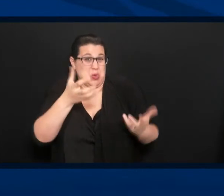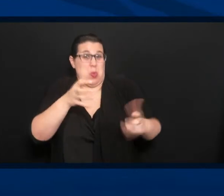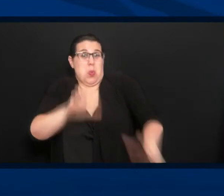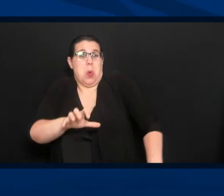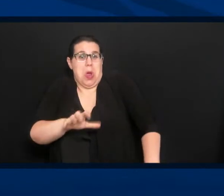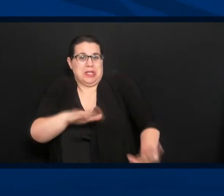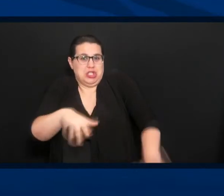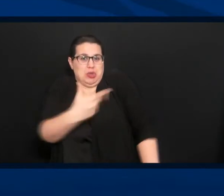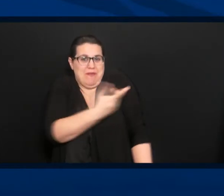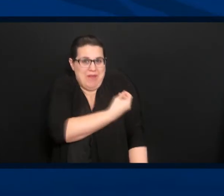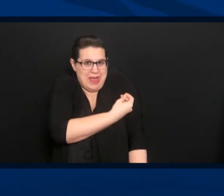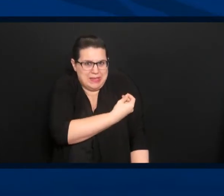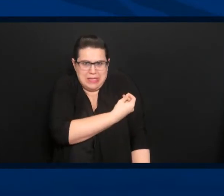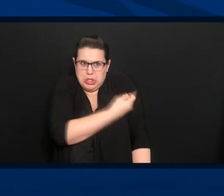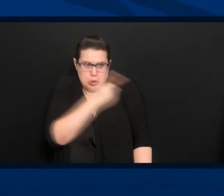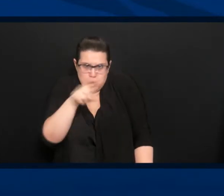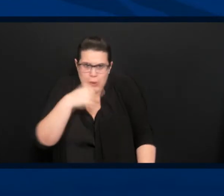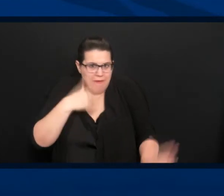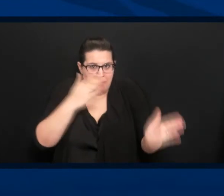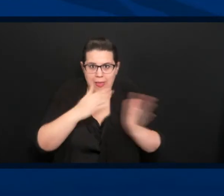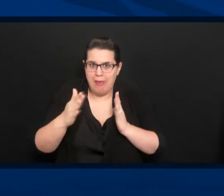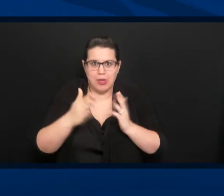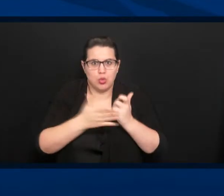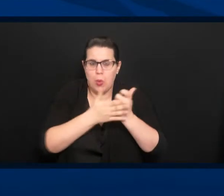children that vaccine?